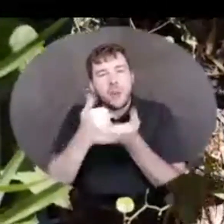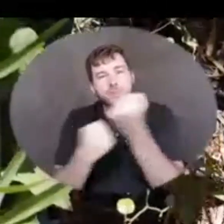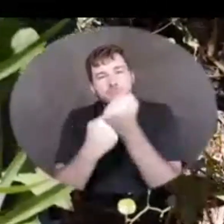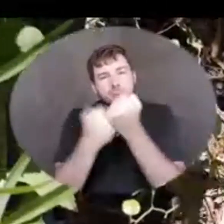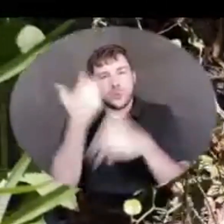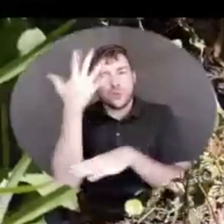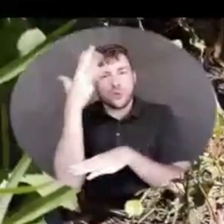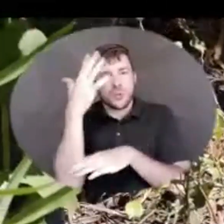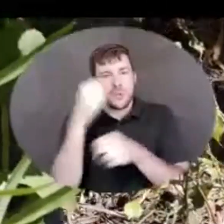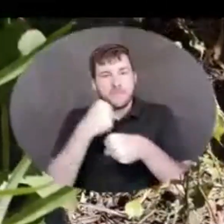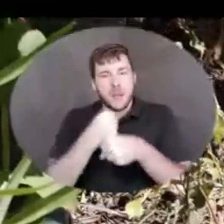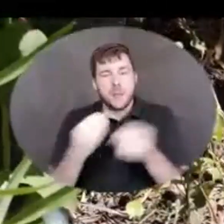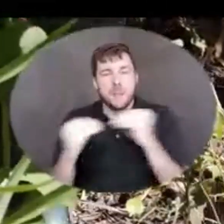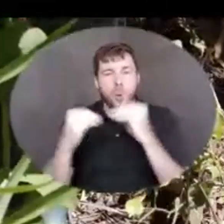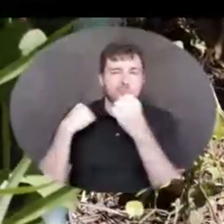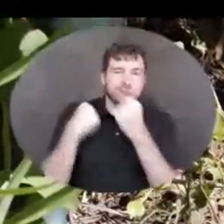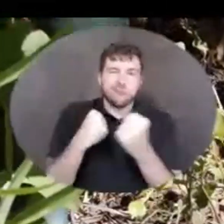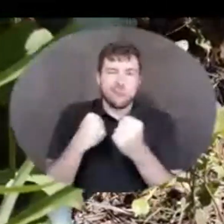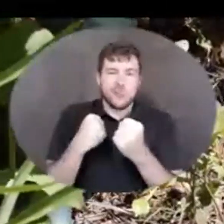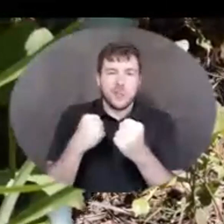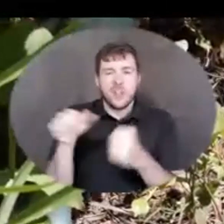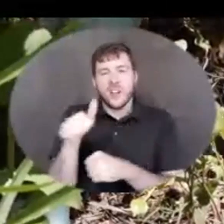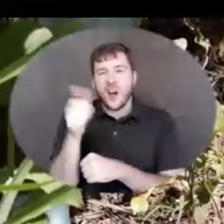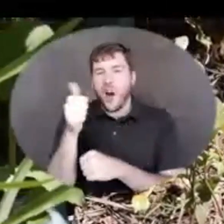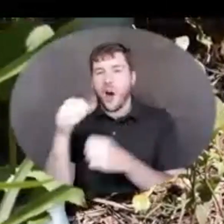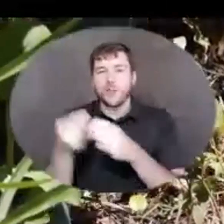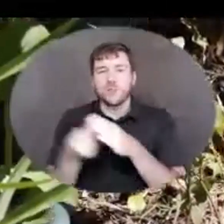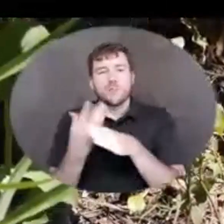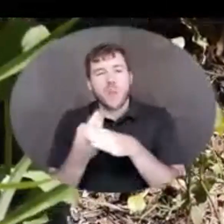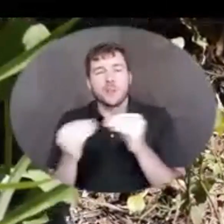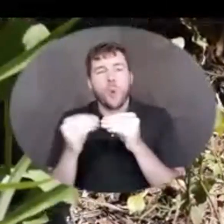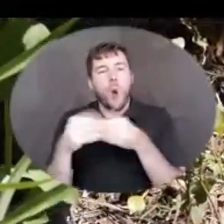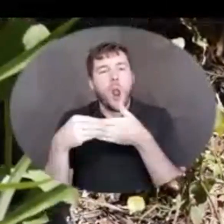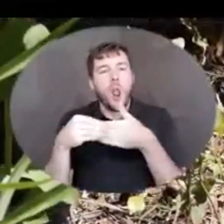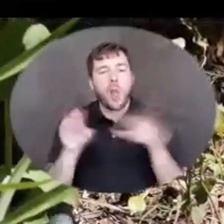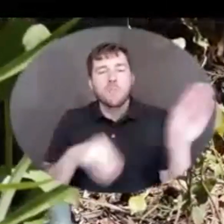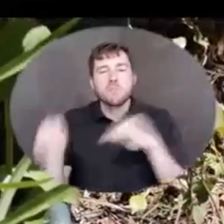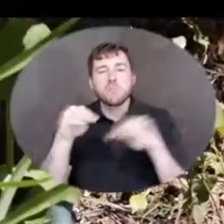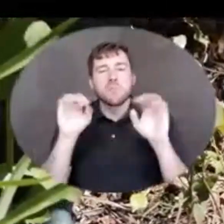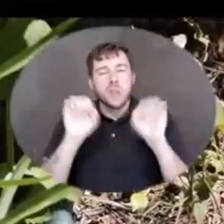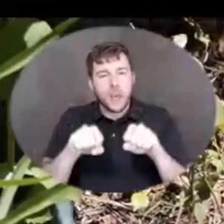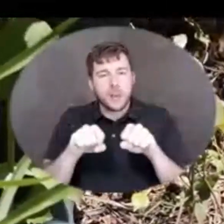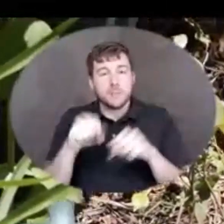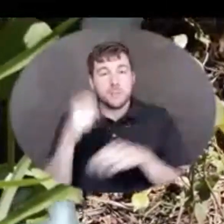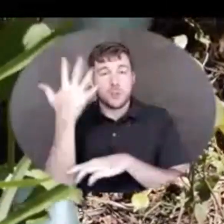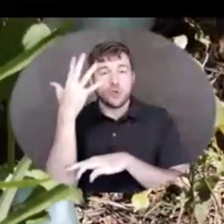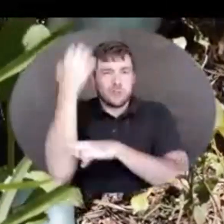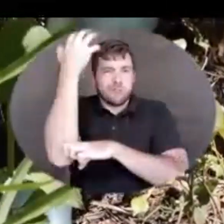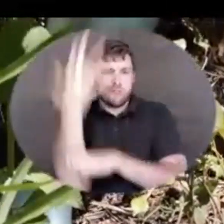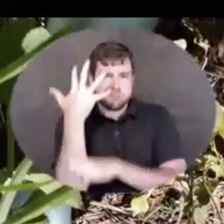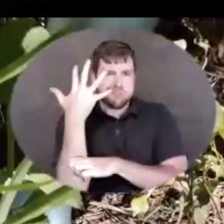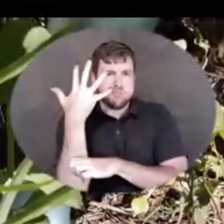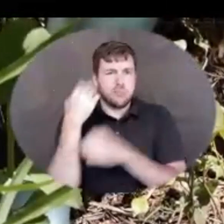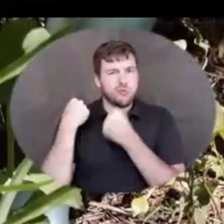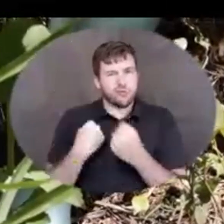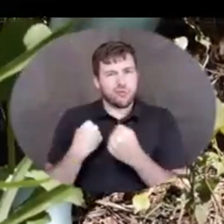how sturdy they are. All this other stuff is very loose, and you can move it around. These are all dead limbs and stuff like that. But these are rooted into the ground, and they're connected